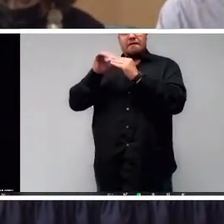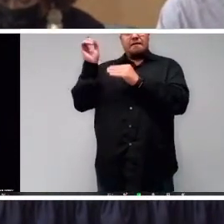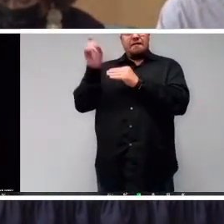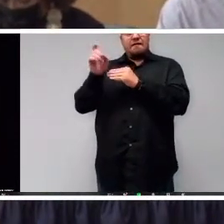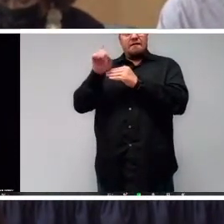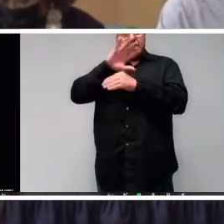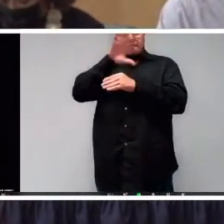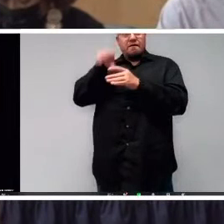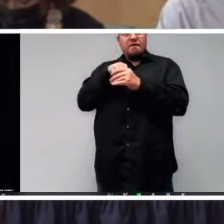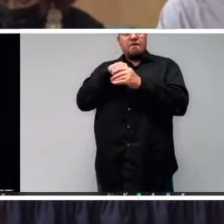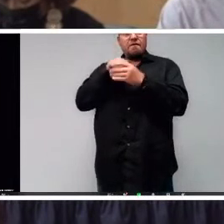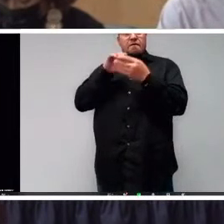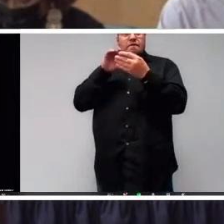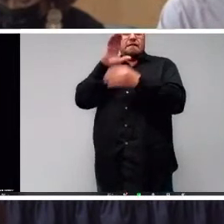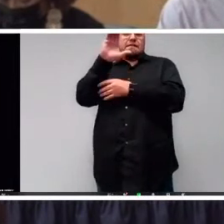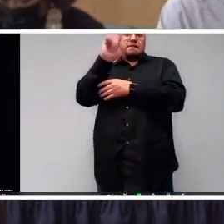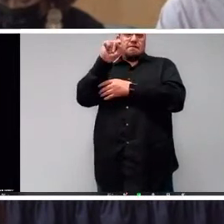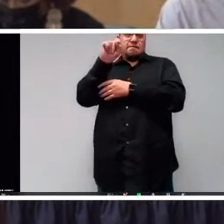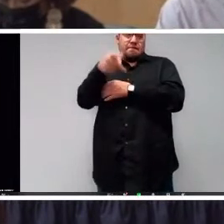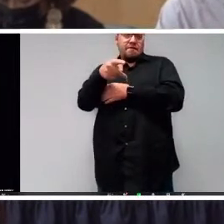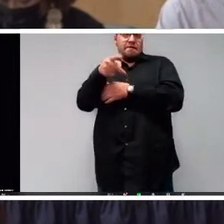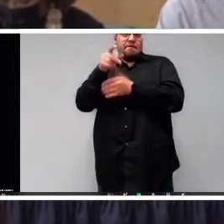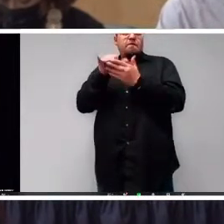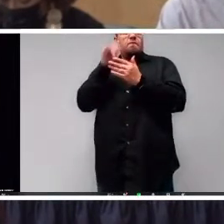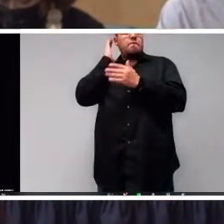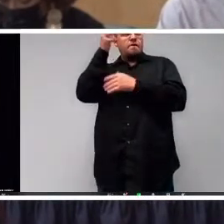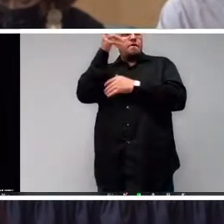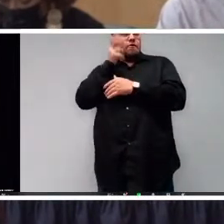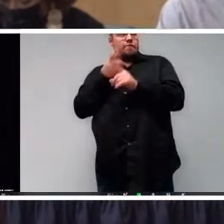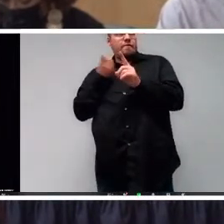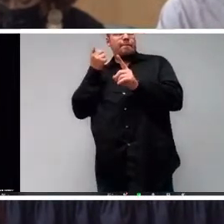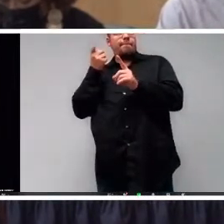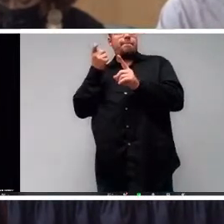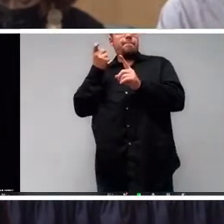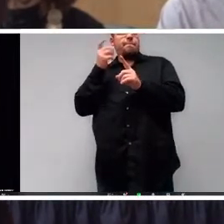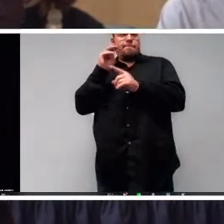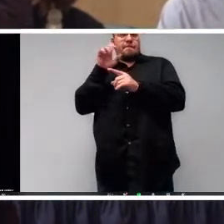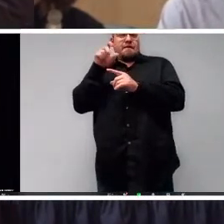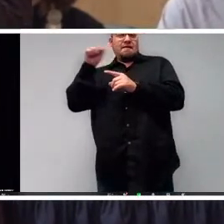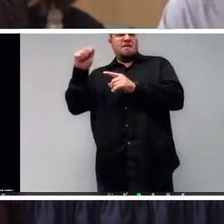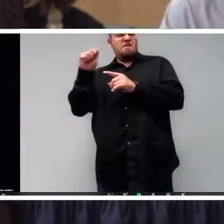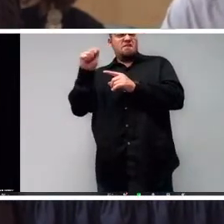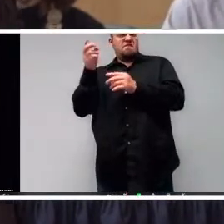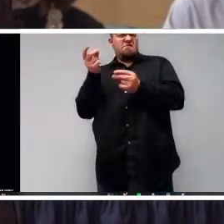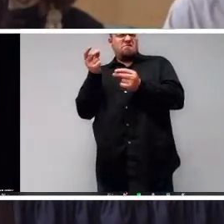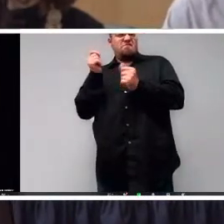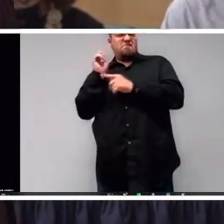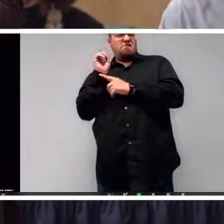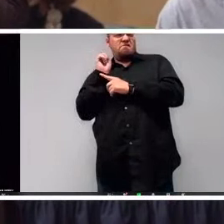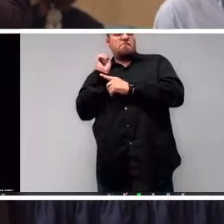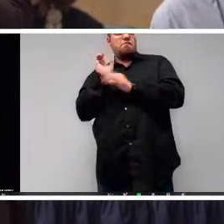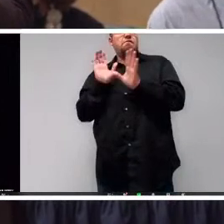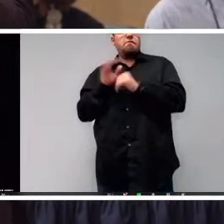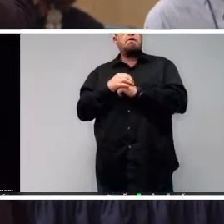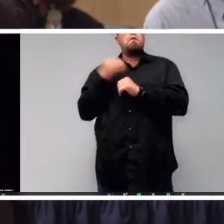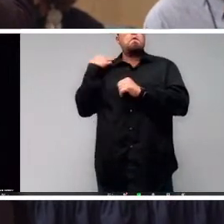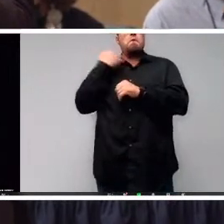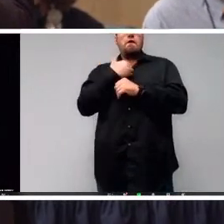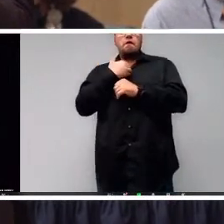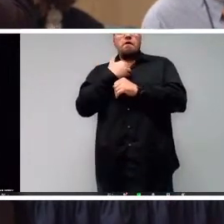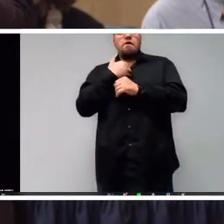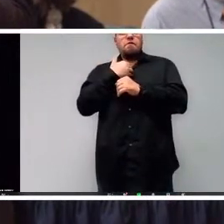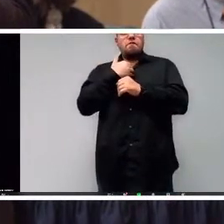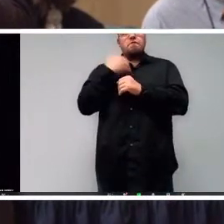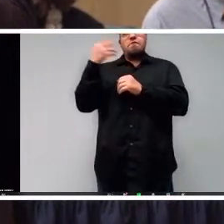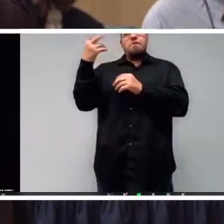community transition programs that you're gonna hear from Melissa here in a second. So while we were leasing